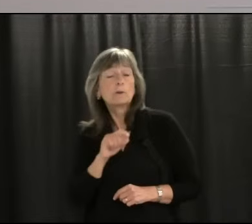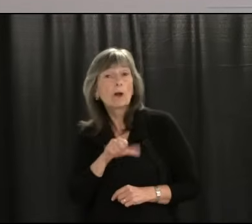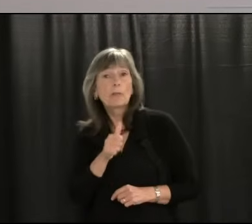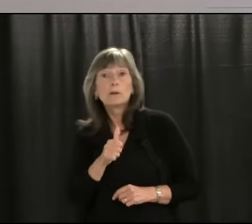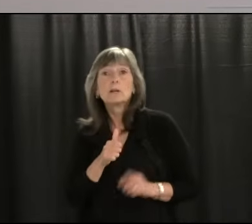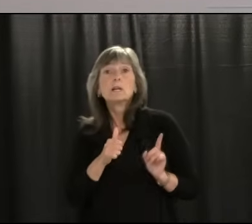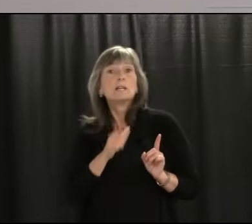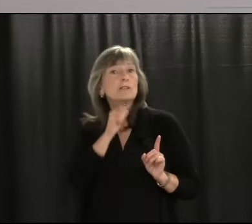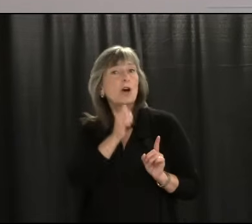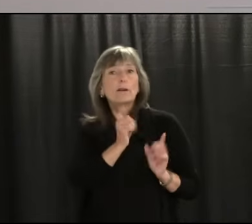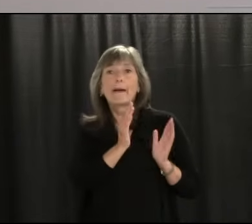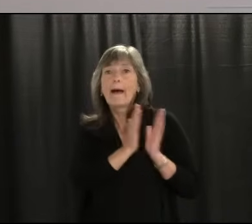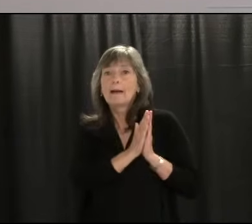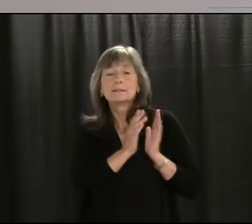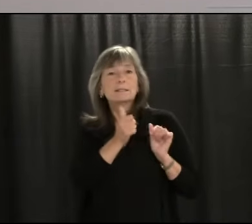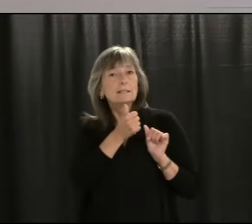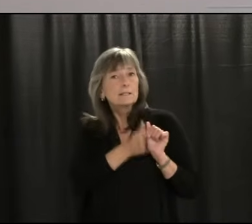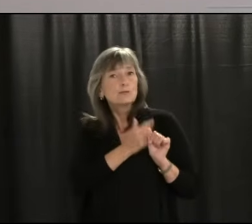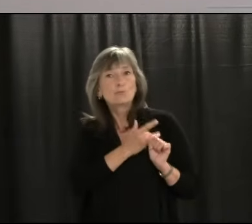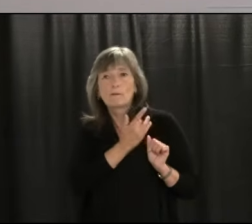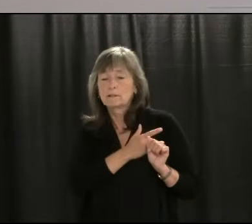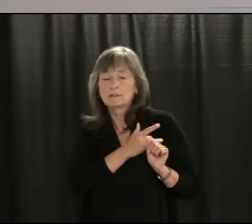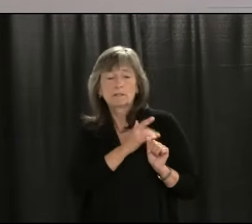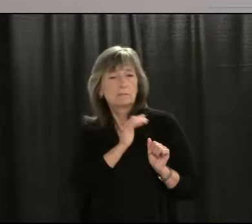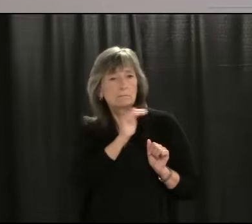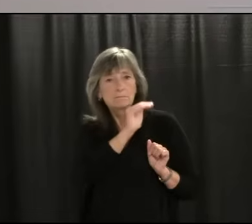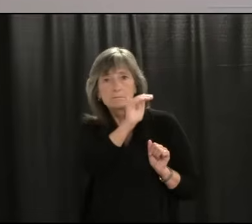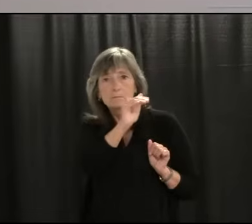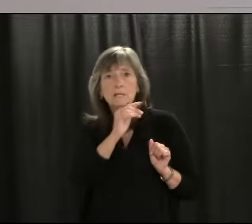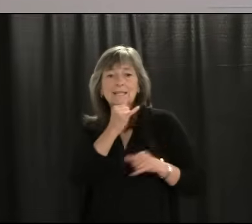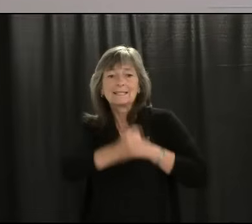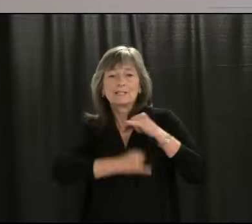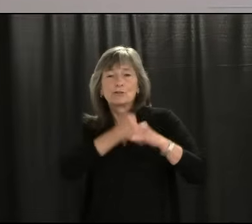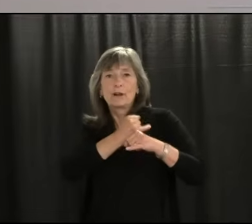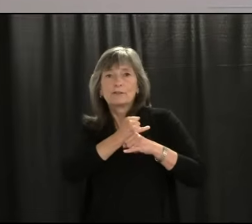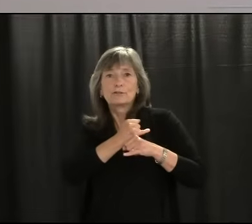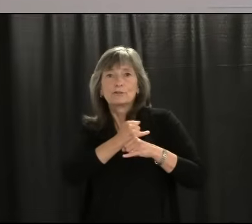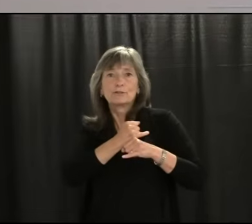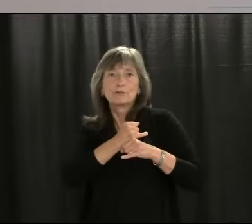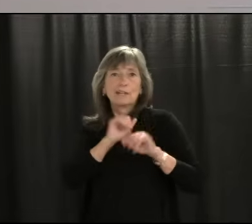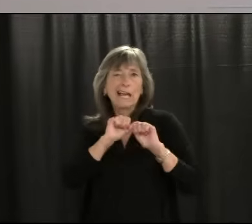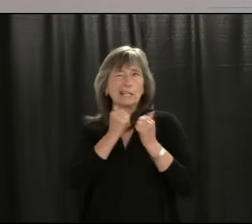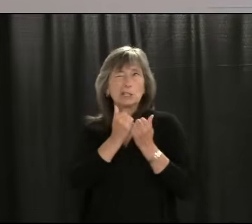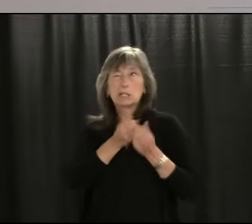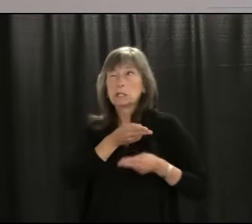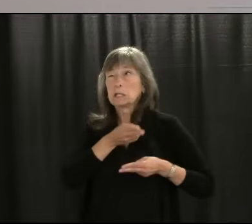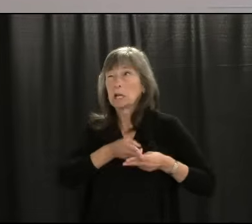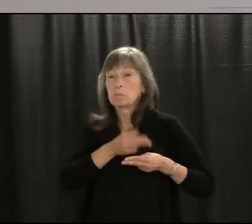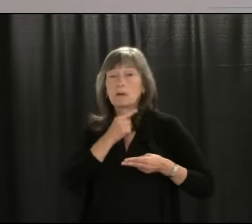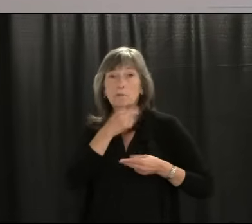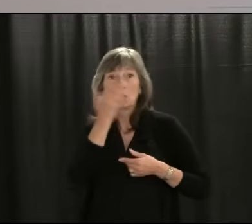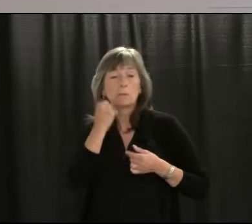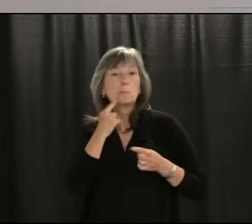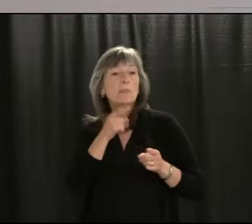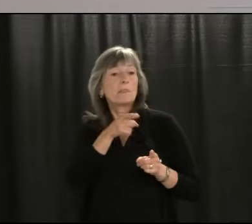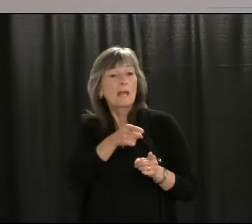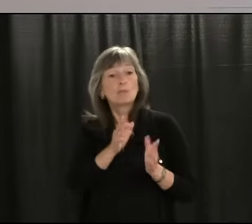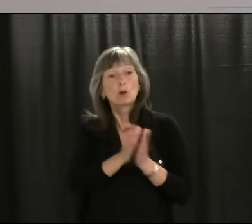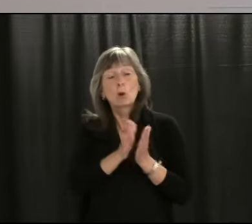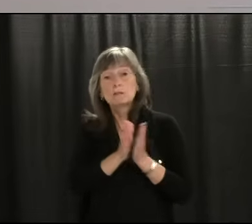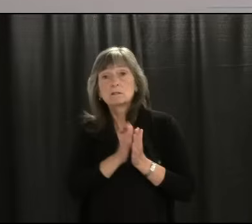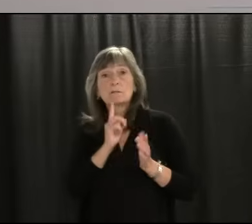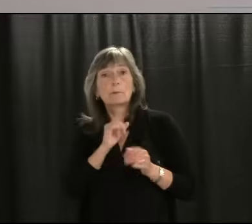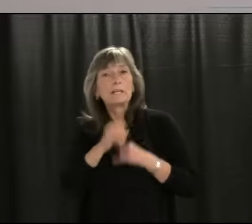don't go to individual provinces. We go through the international agency. I'm not sure what the term is. And they make decisions based on